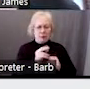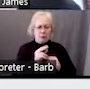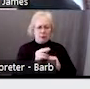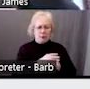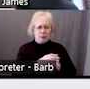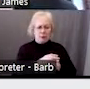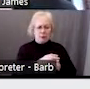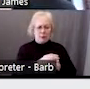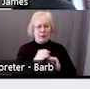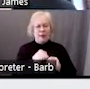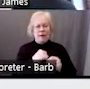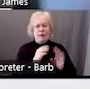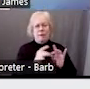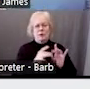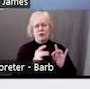I mentioned it.